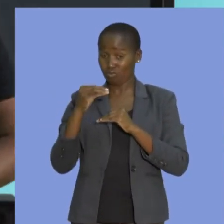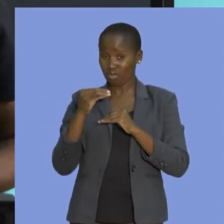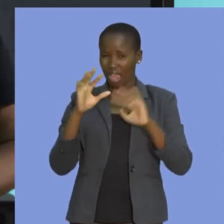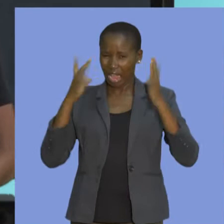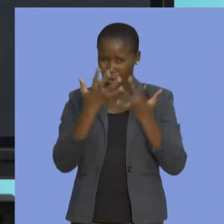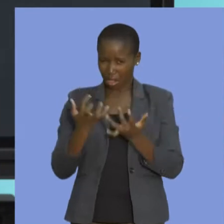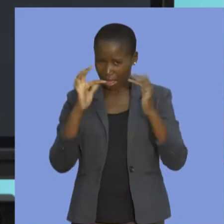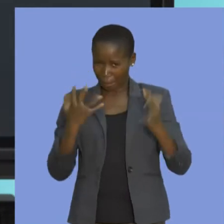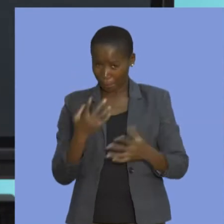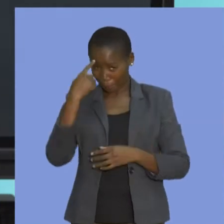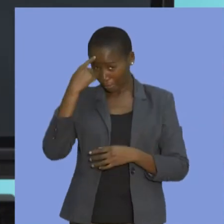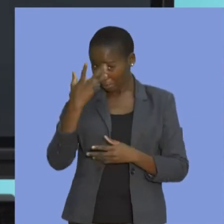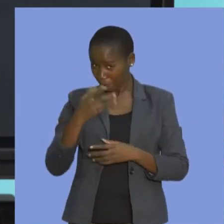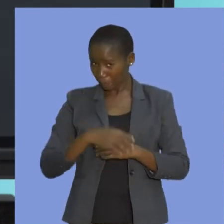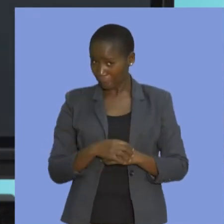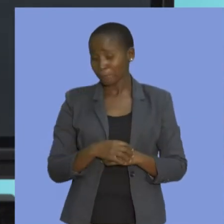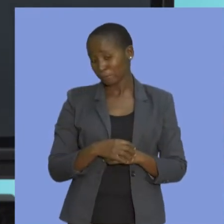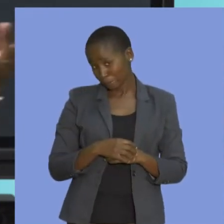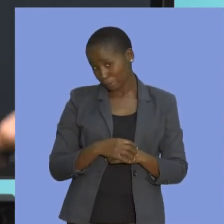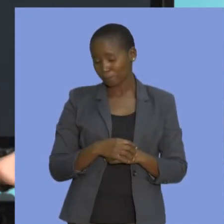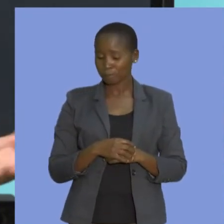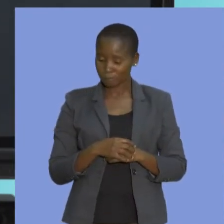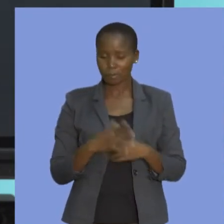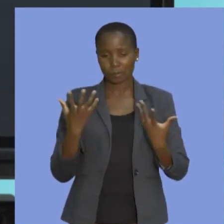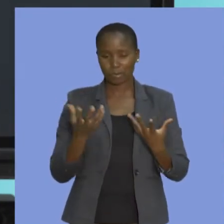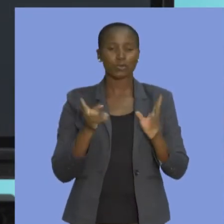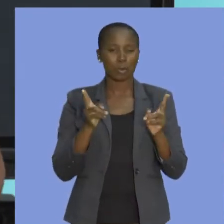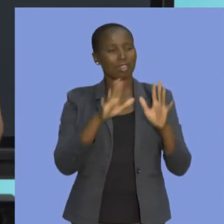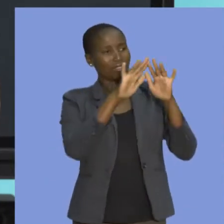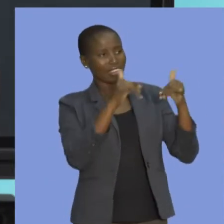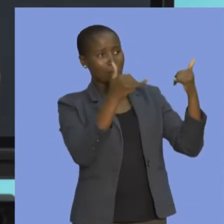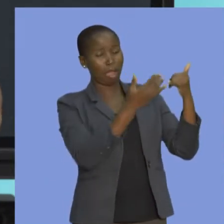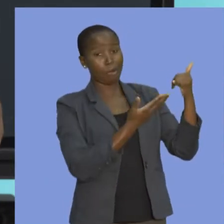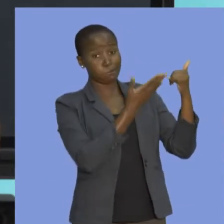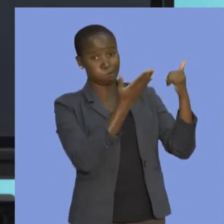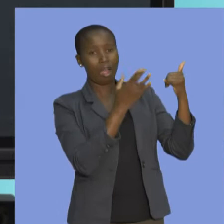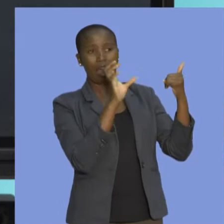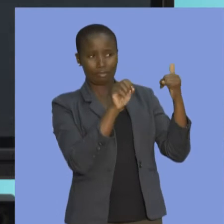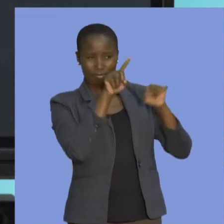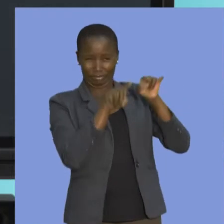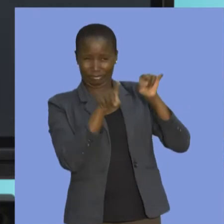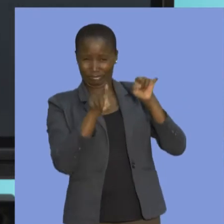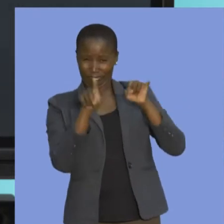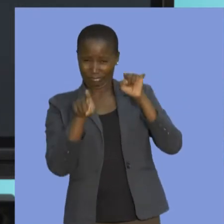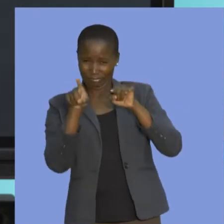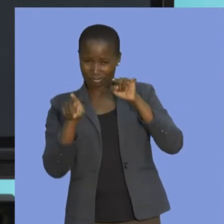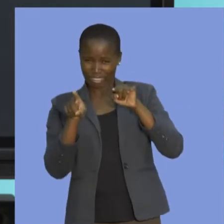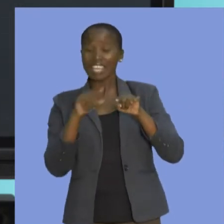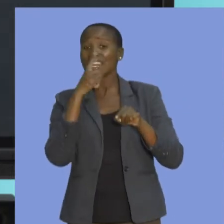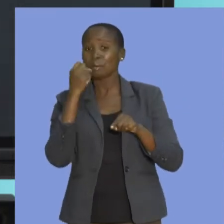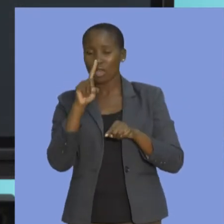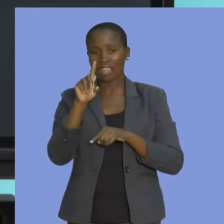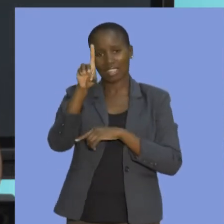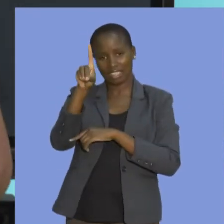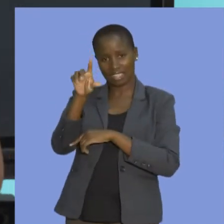that? Usually, you have companies that study individual. They collect data about